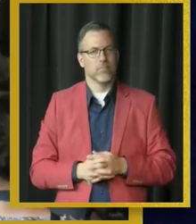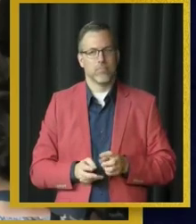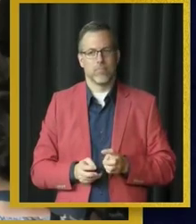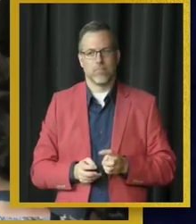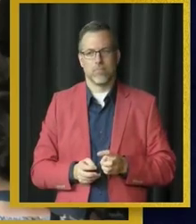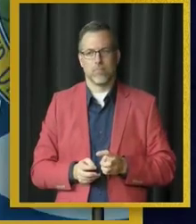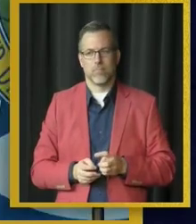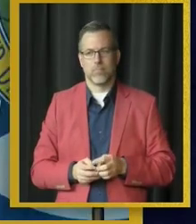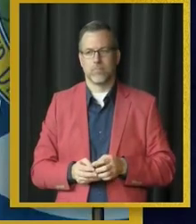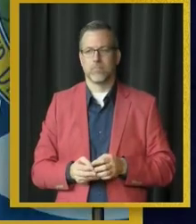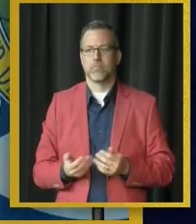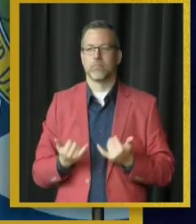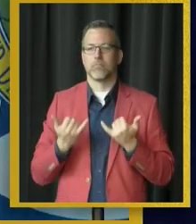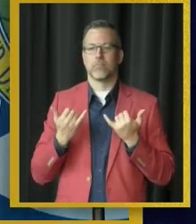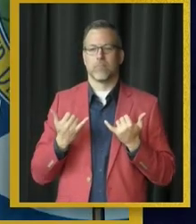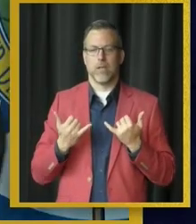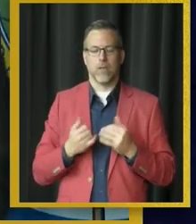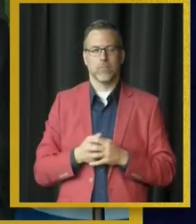With that,